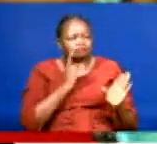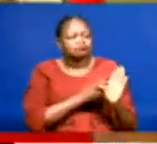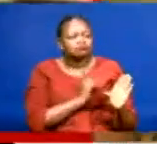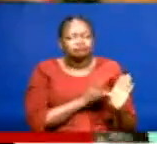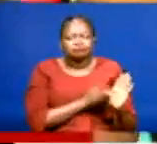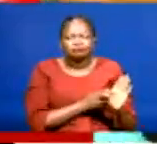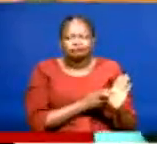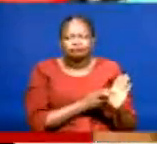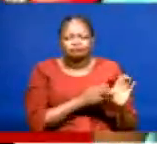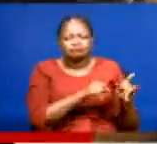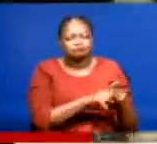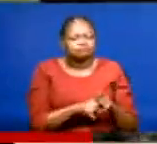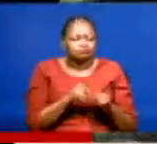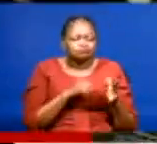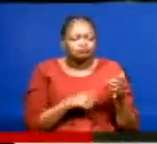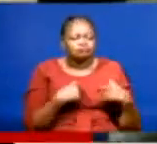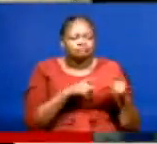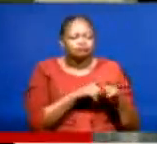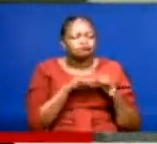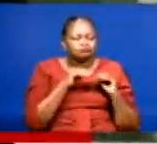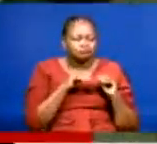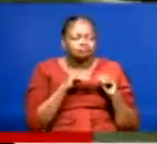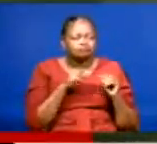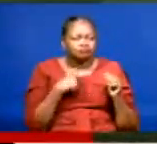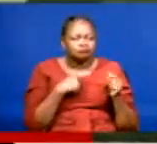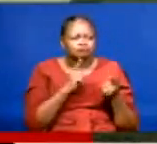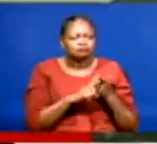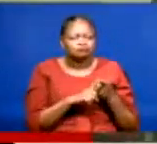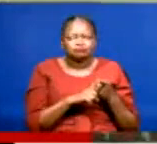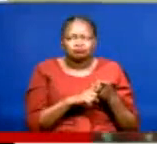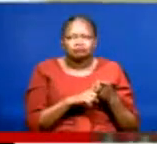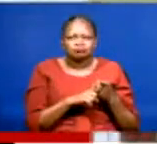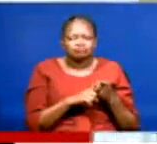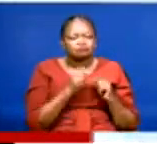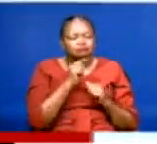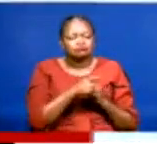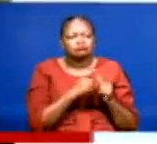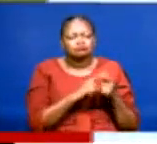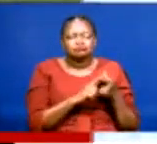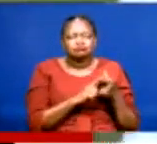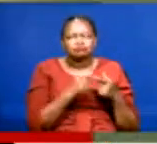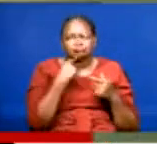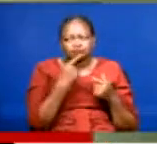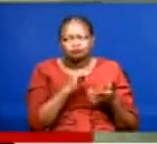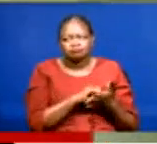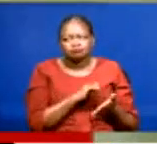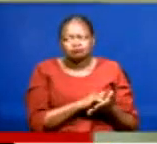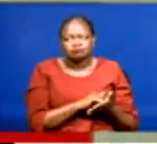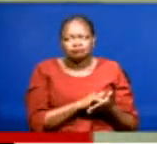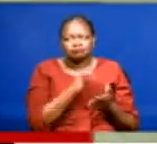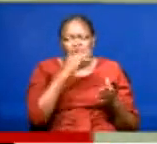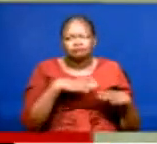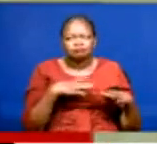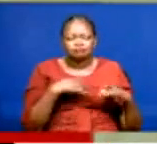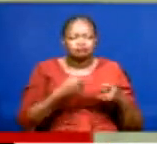and even the rank that I have has qualified me to vie for this belt. So I'm calling upon Kenyan people to